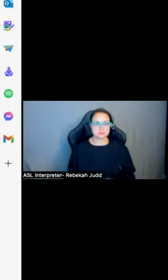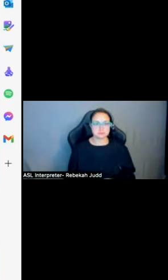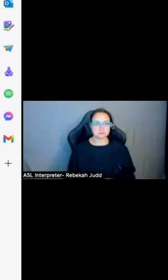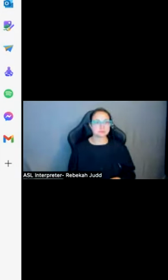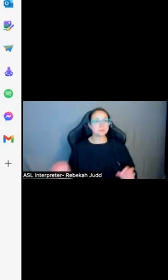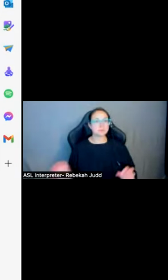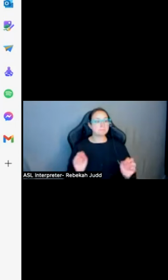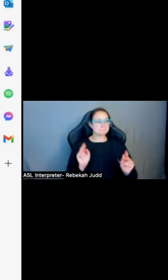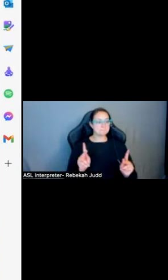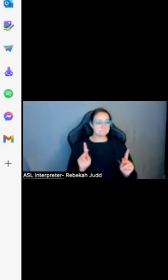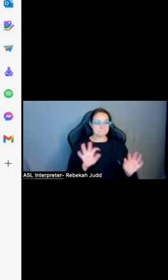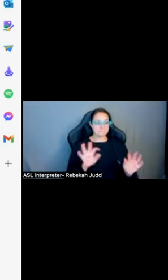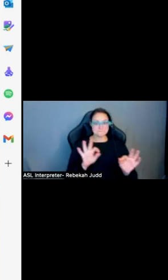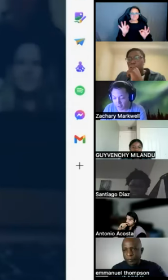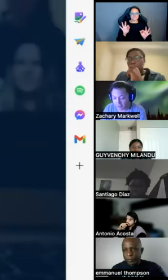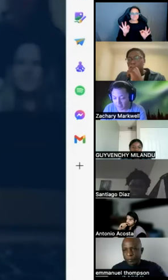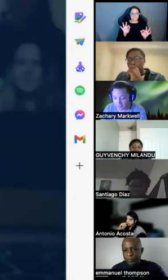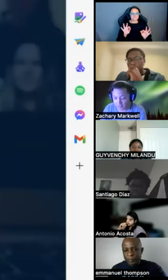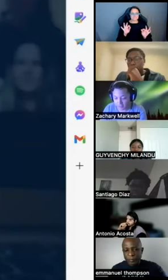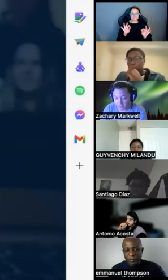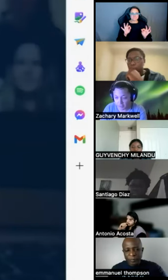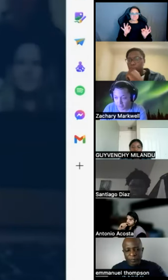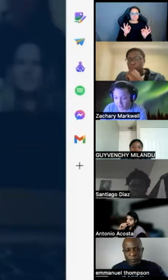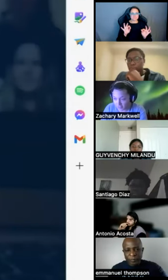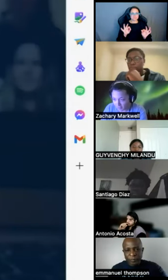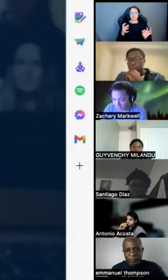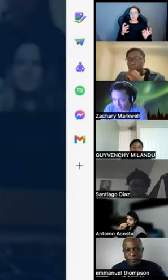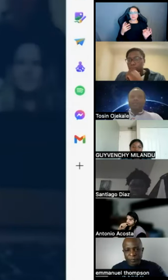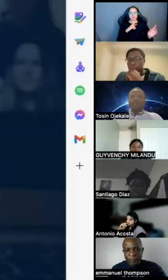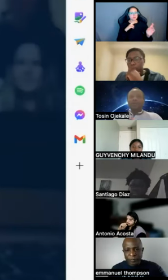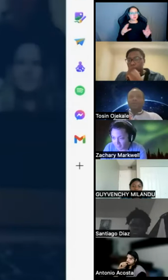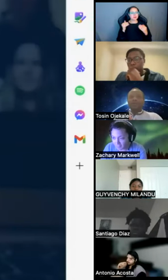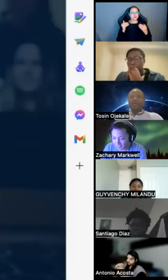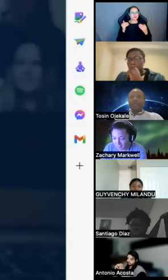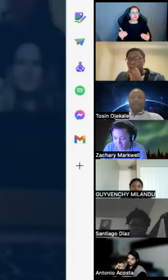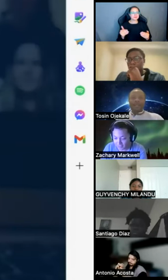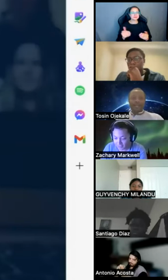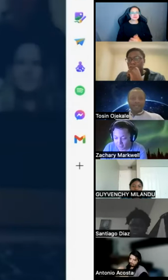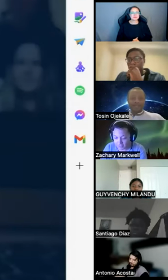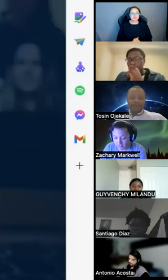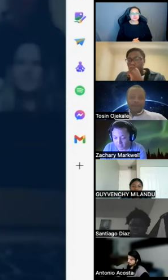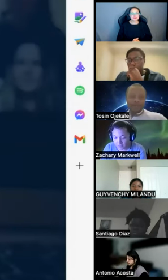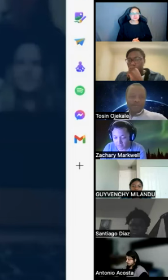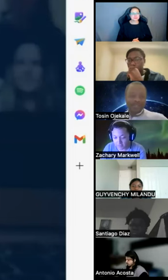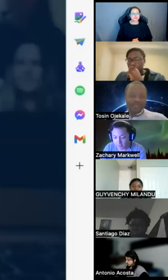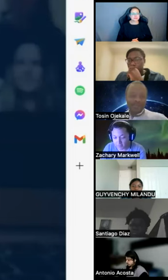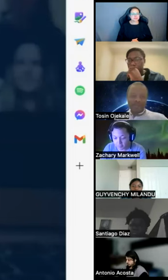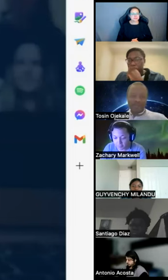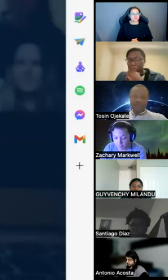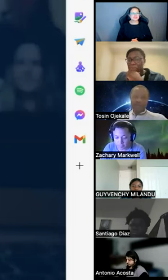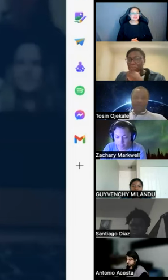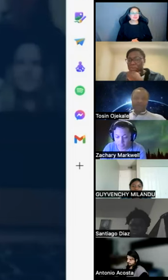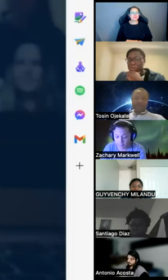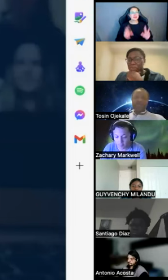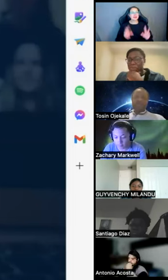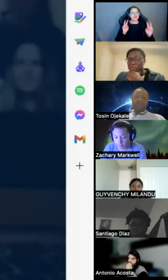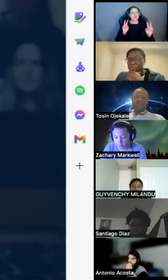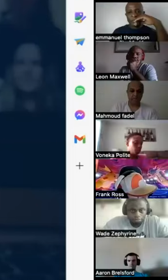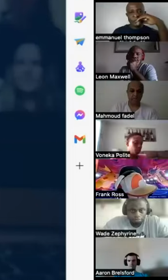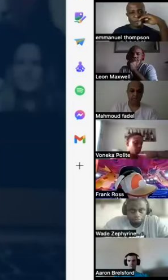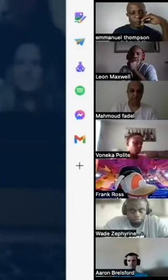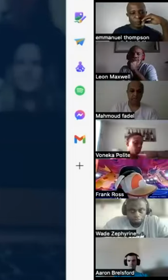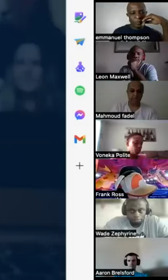Okay, great. So that means we are good to go. All right. So like the topic was introduced to us, so today